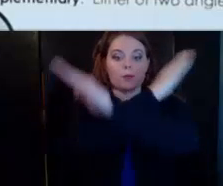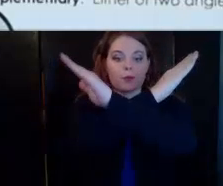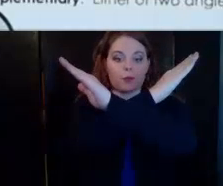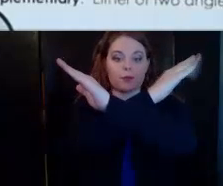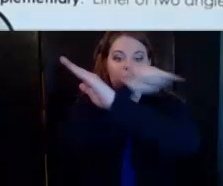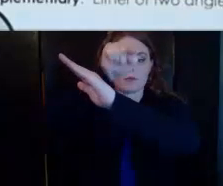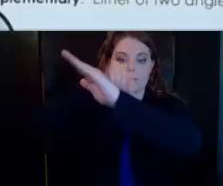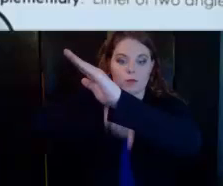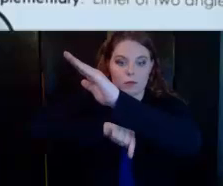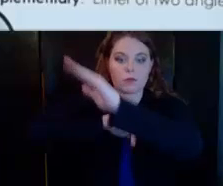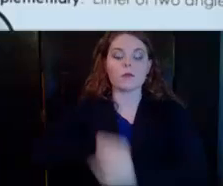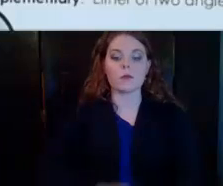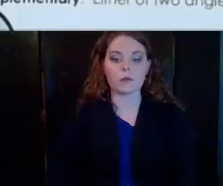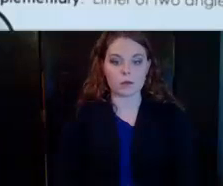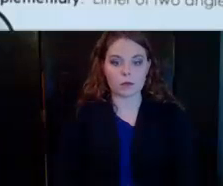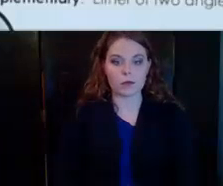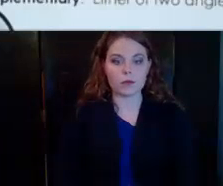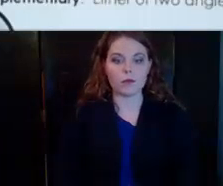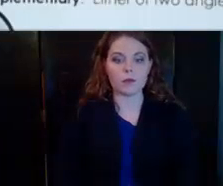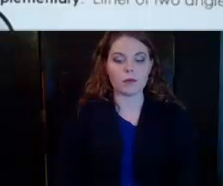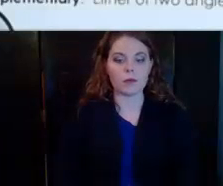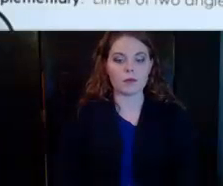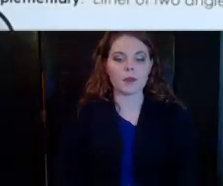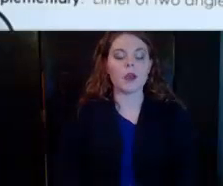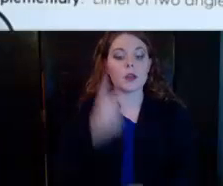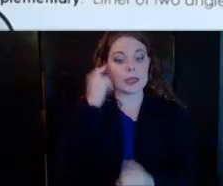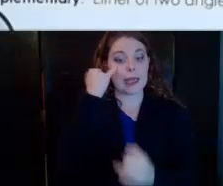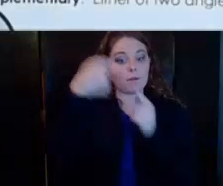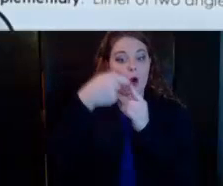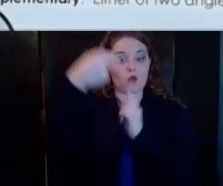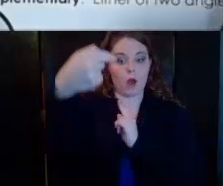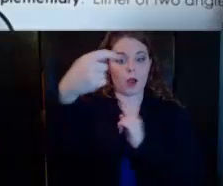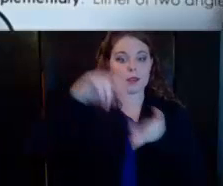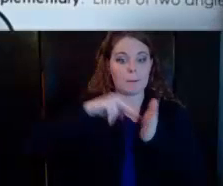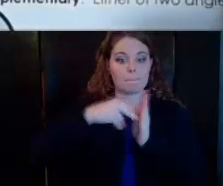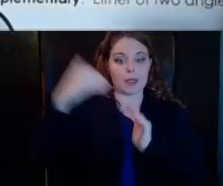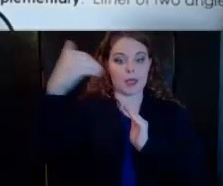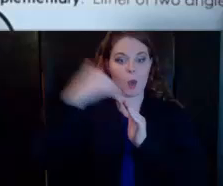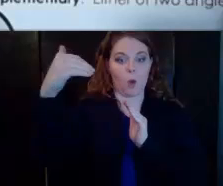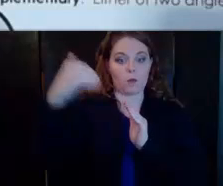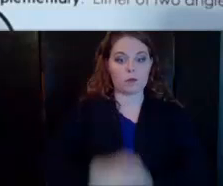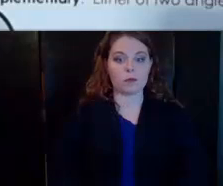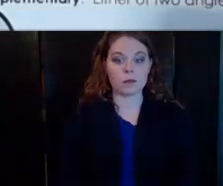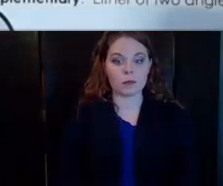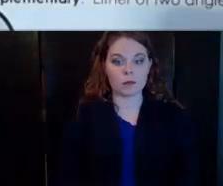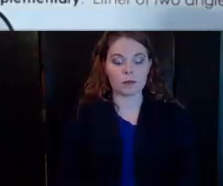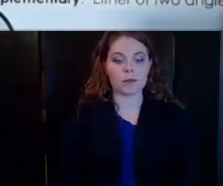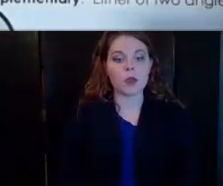and when they're across from each other, they're equal. Complementary has a right